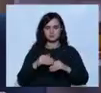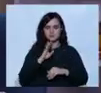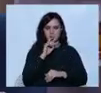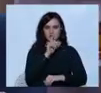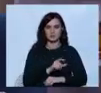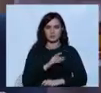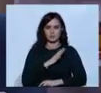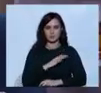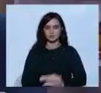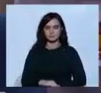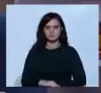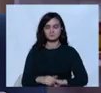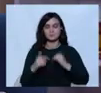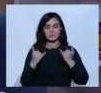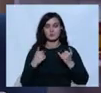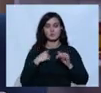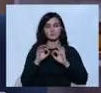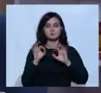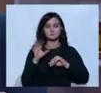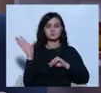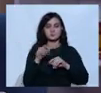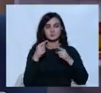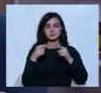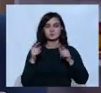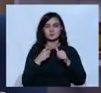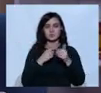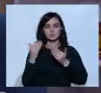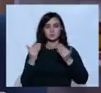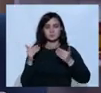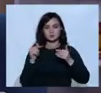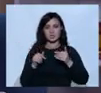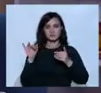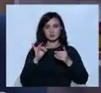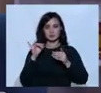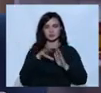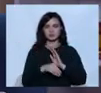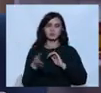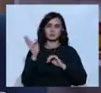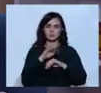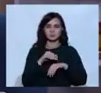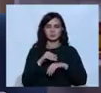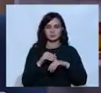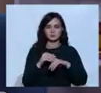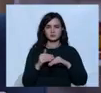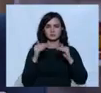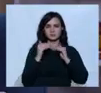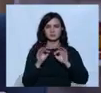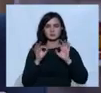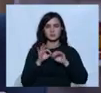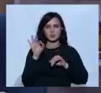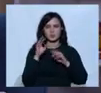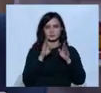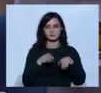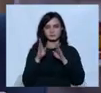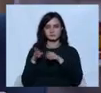however, is cut short by the news that Antonio has lost his money in a shipping accident at